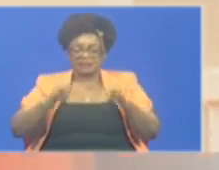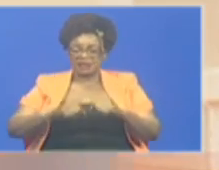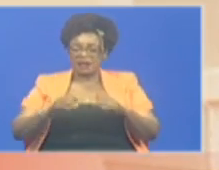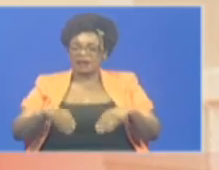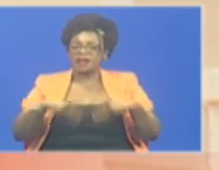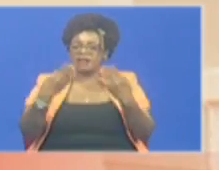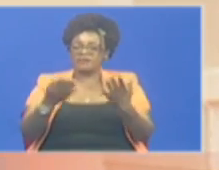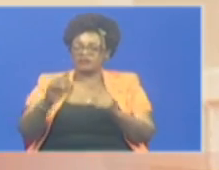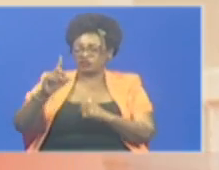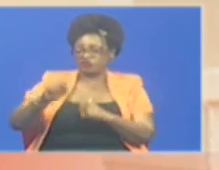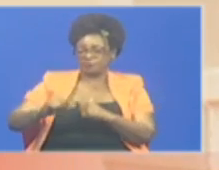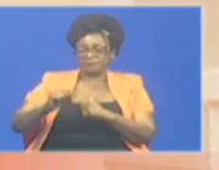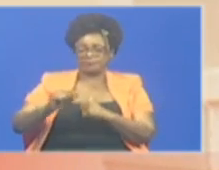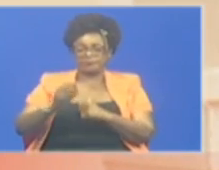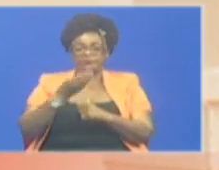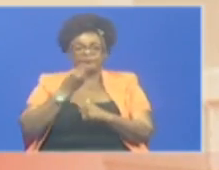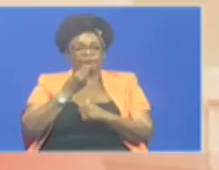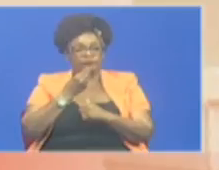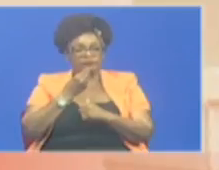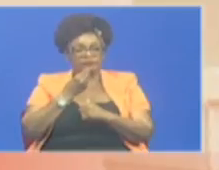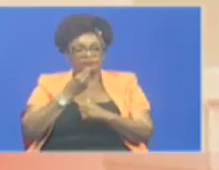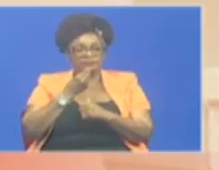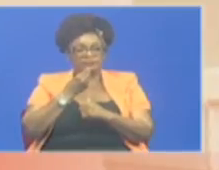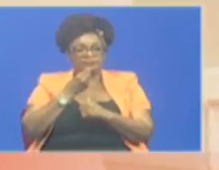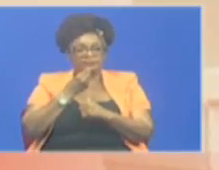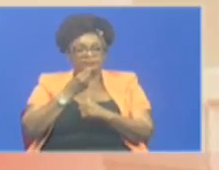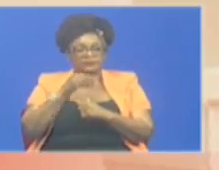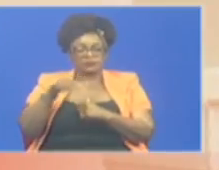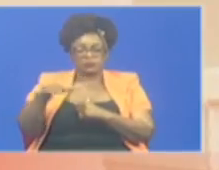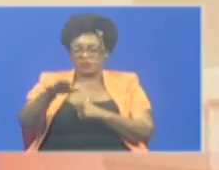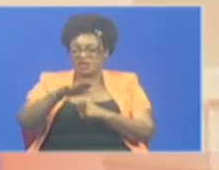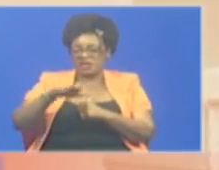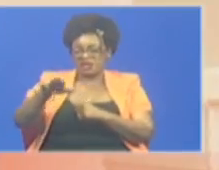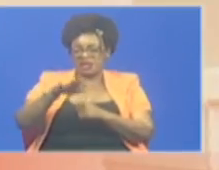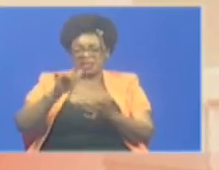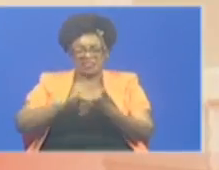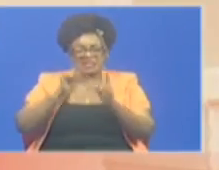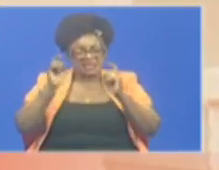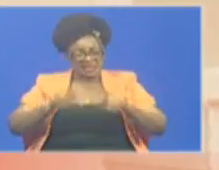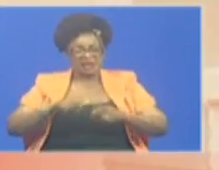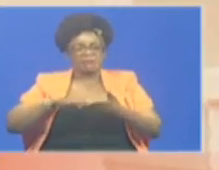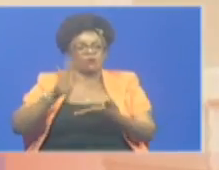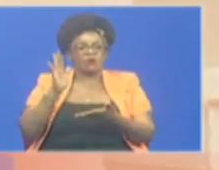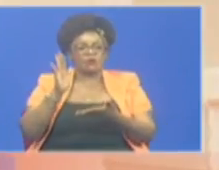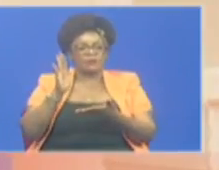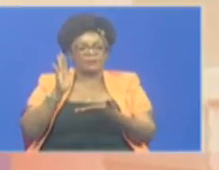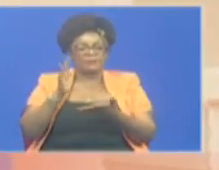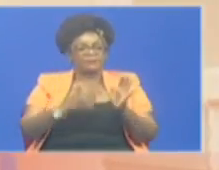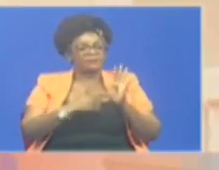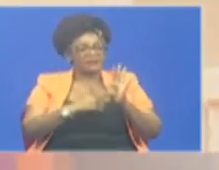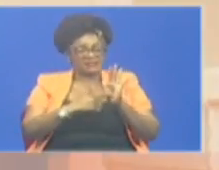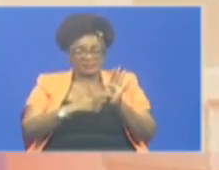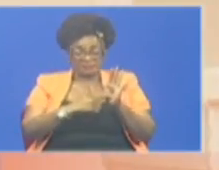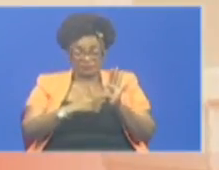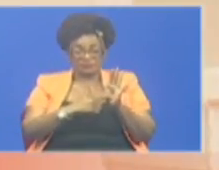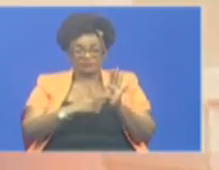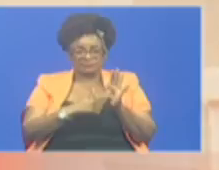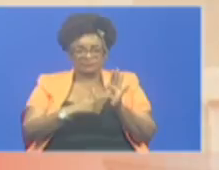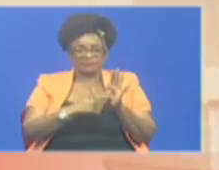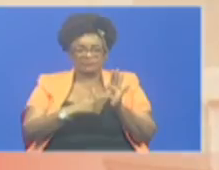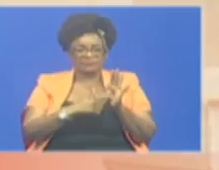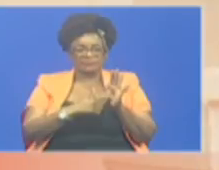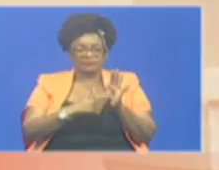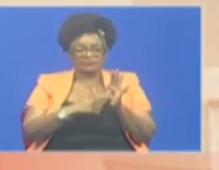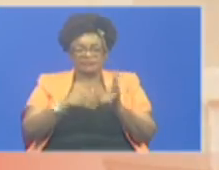and subsidized food into areas of greatest need. An example of such promising efforts include